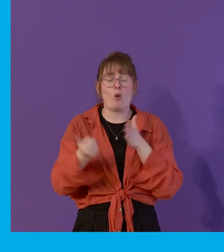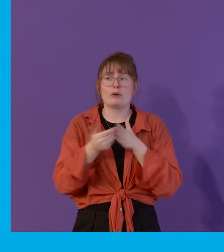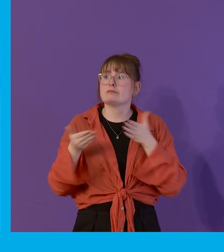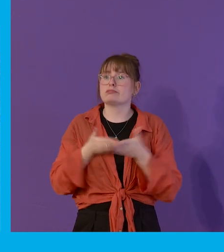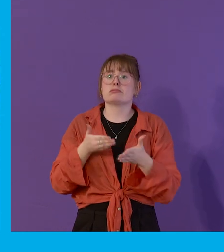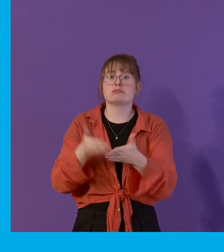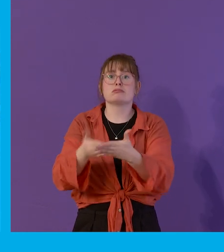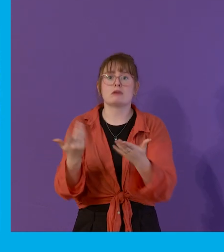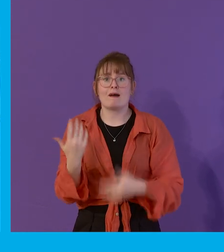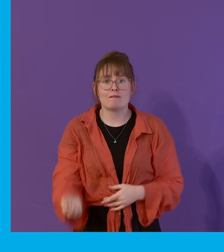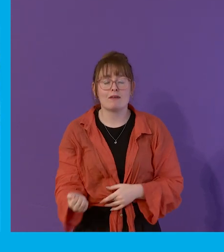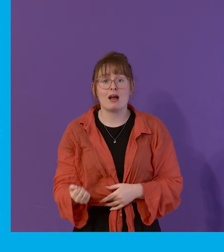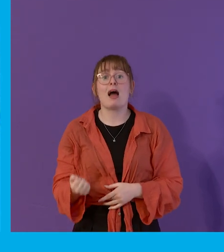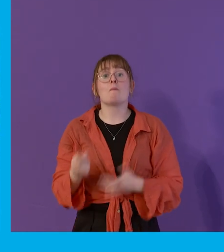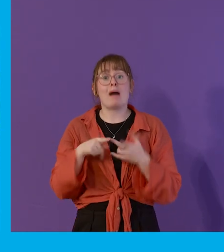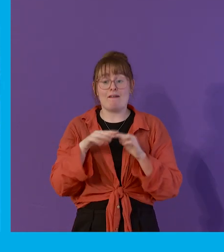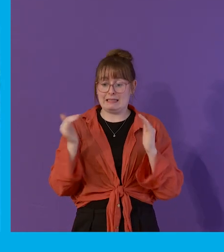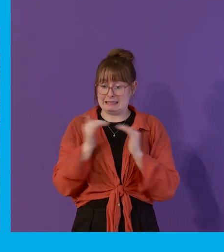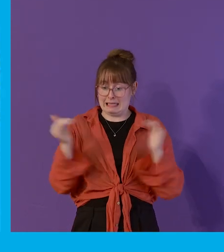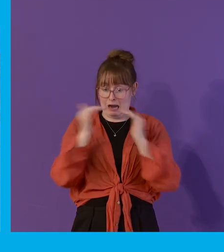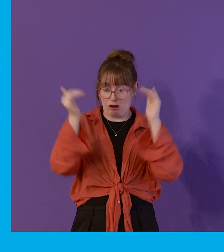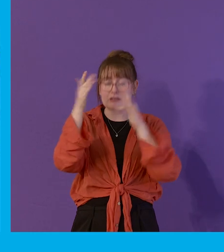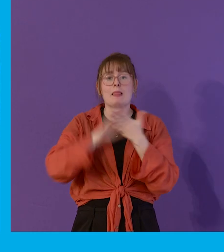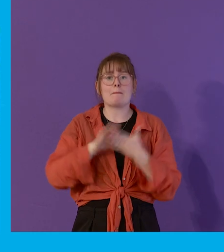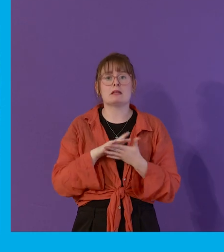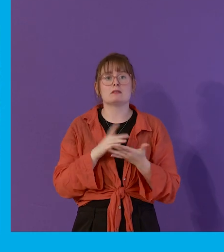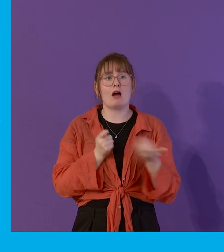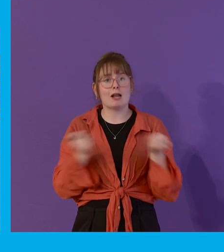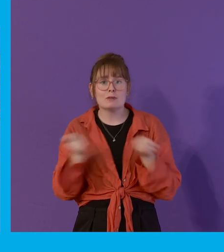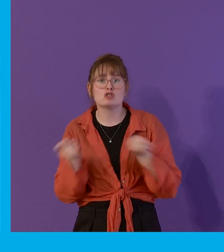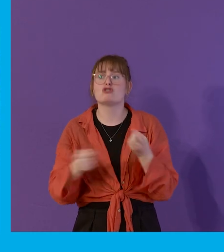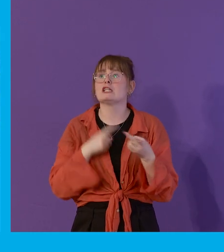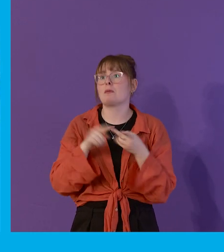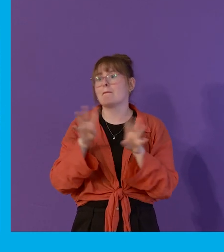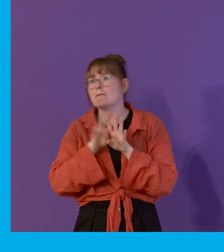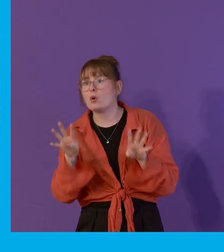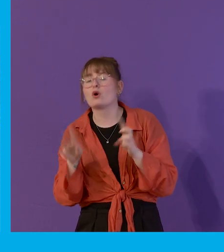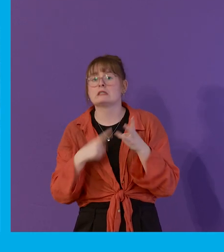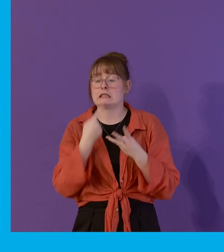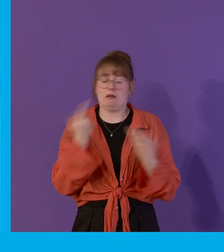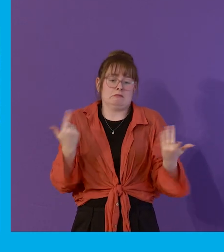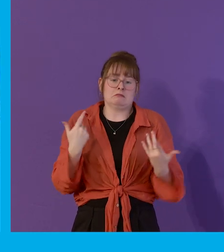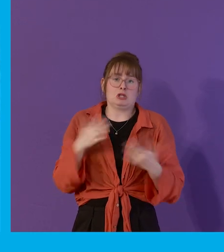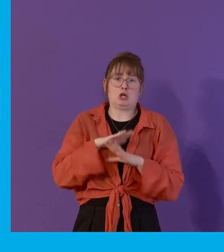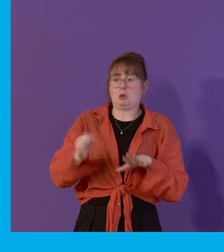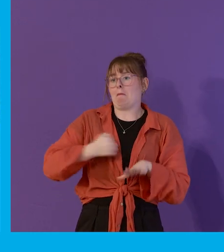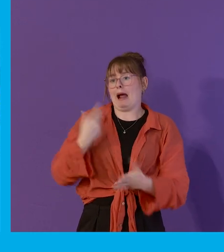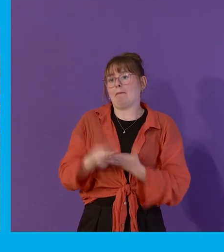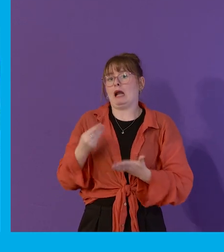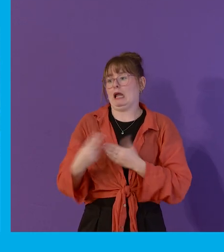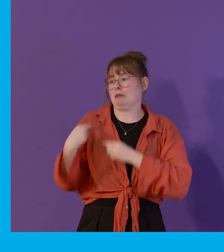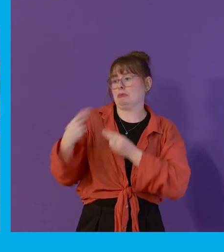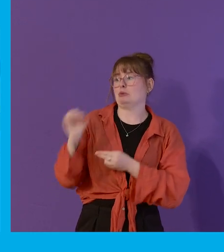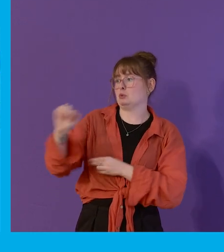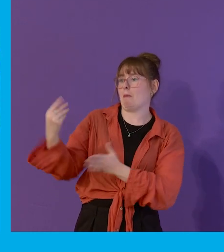bureaucracy also come with governance, with administration, with boards that are risk averse, that say, well, we're not doing that, or we're not using our money for that.